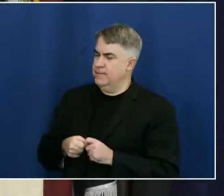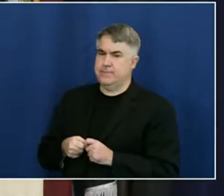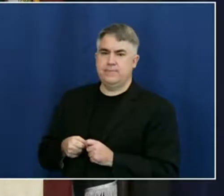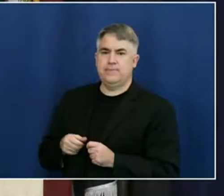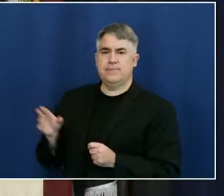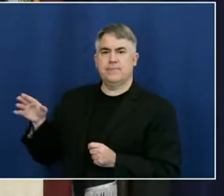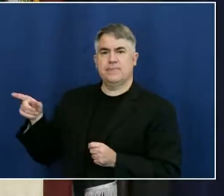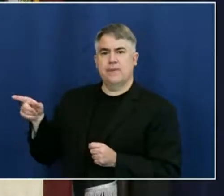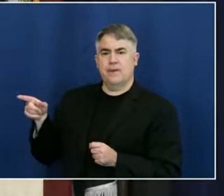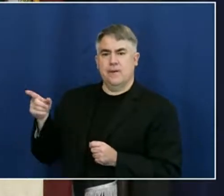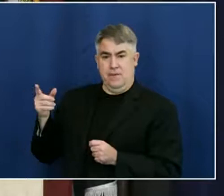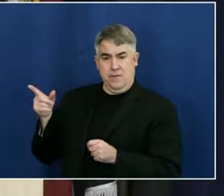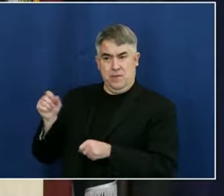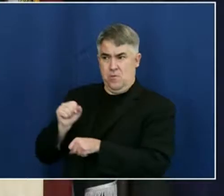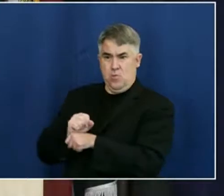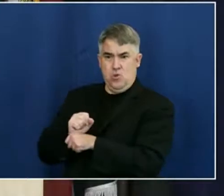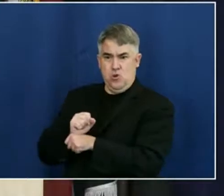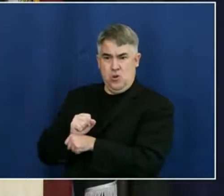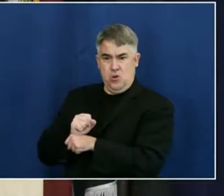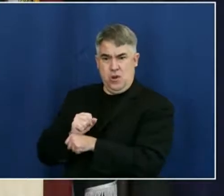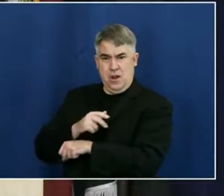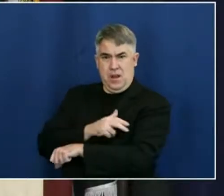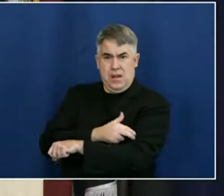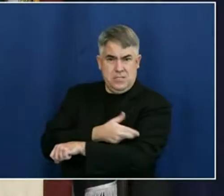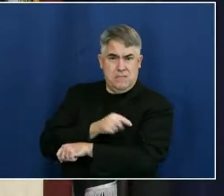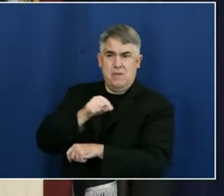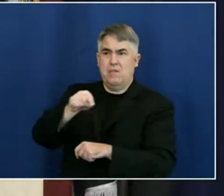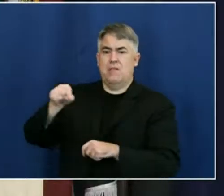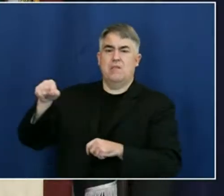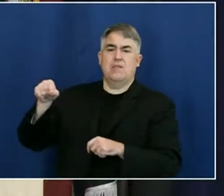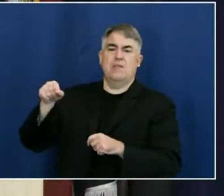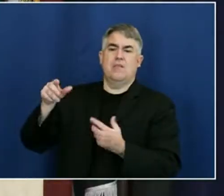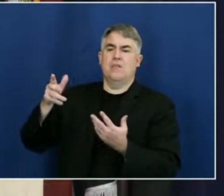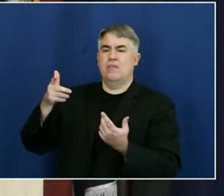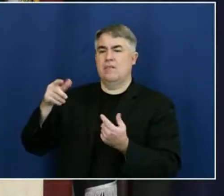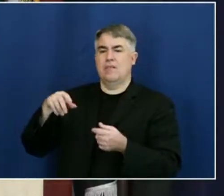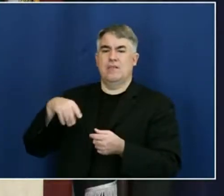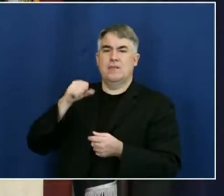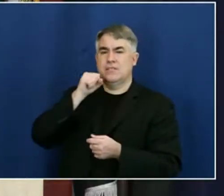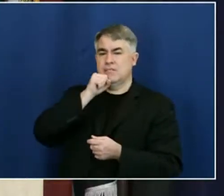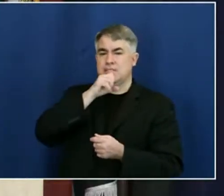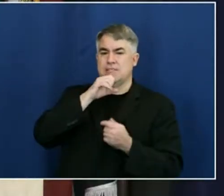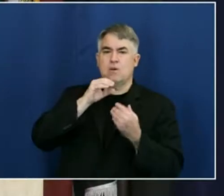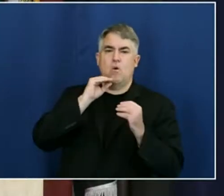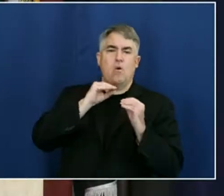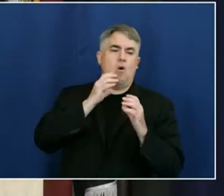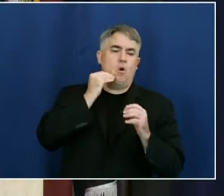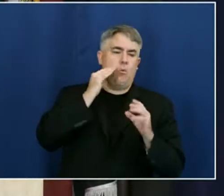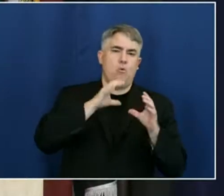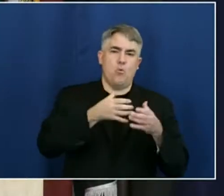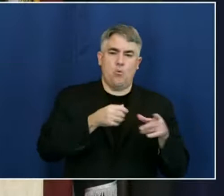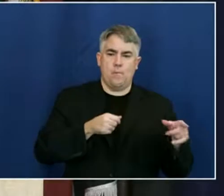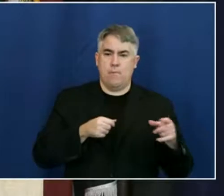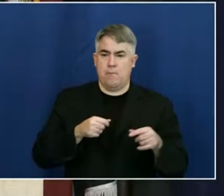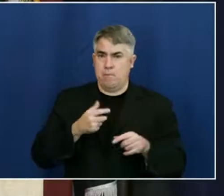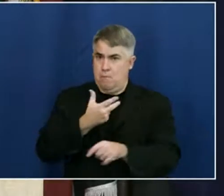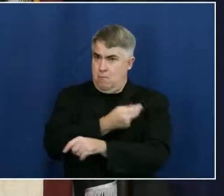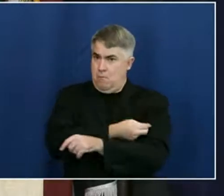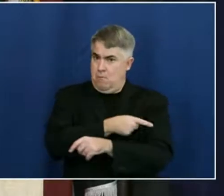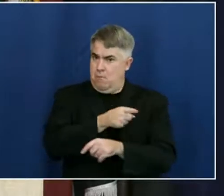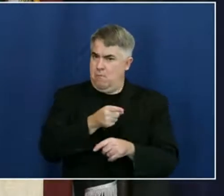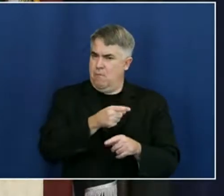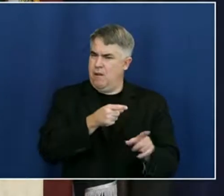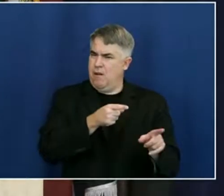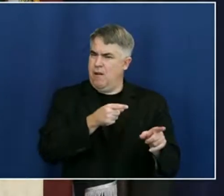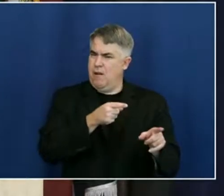you clarify what qualifies someone as an informal caregiver? What kind of proof do they need to show? And how do you ensure